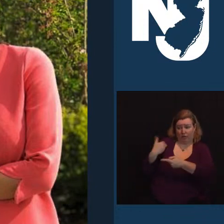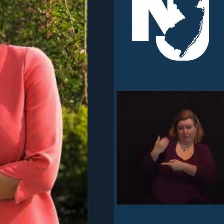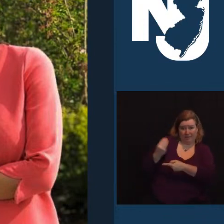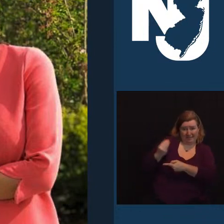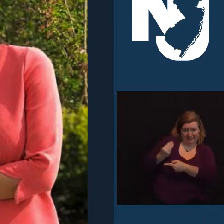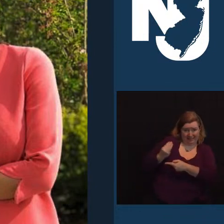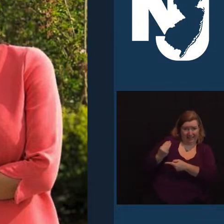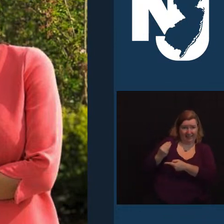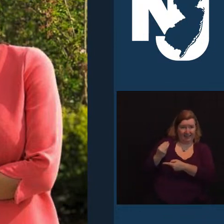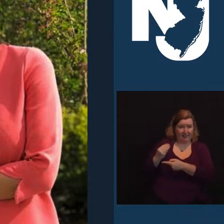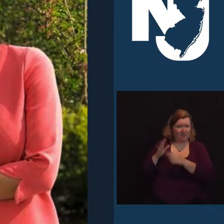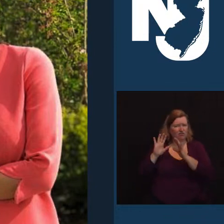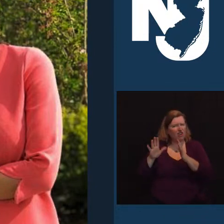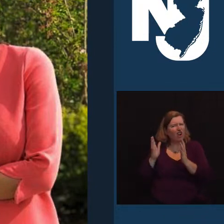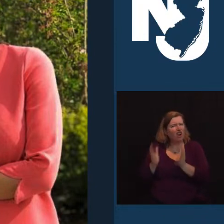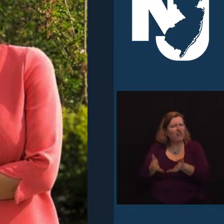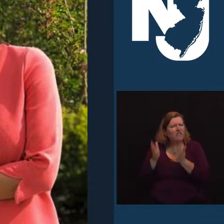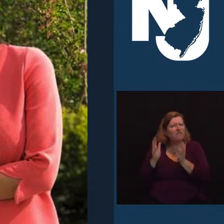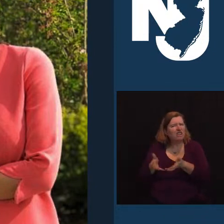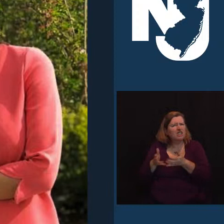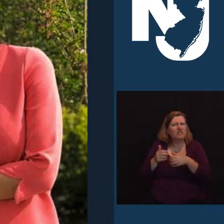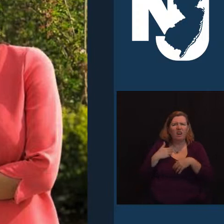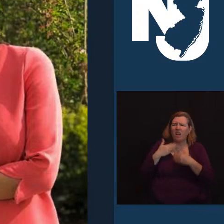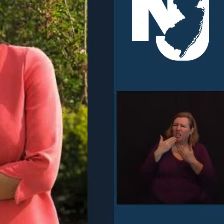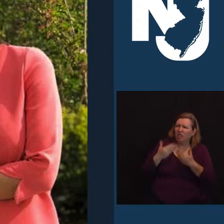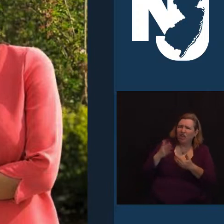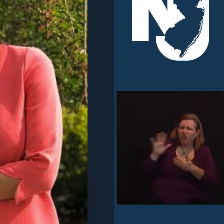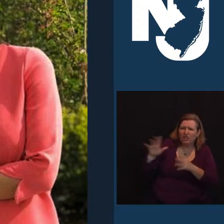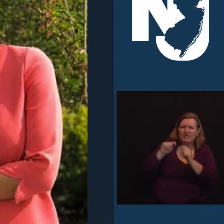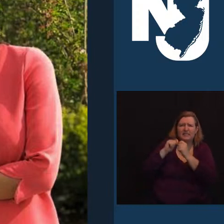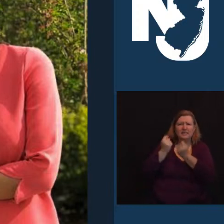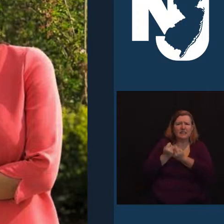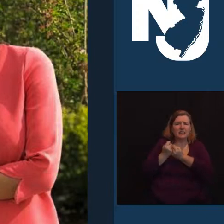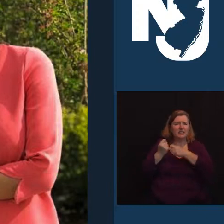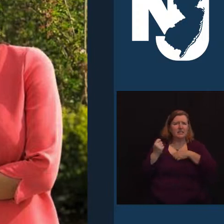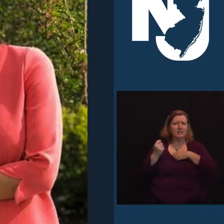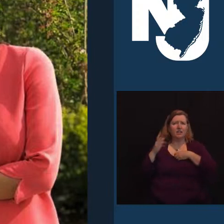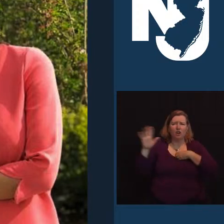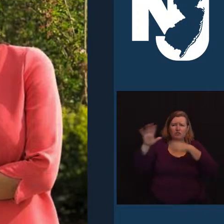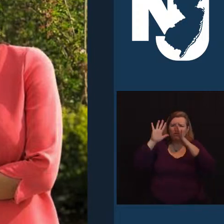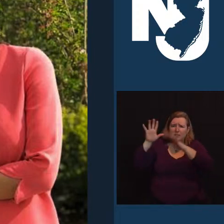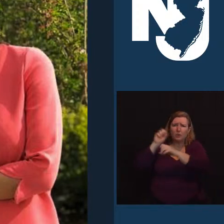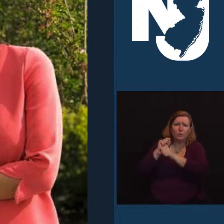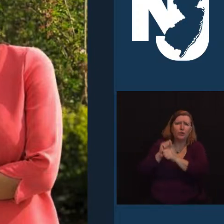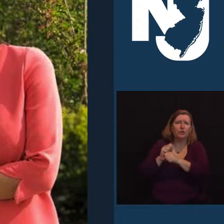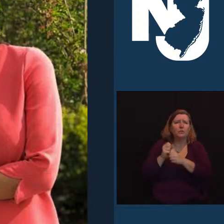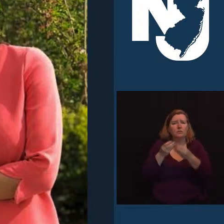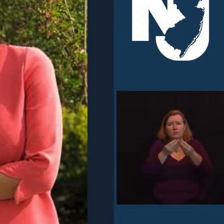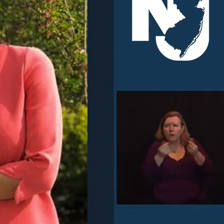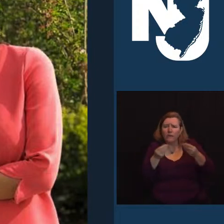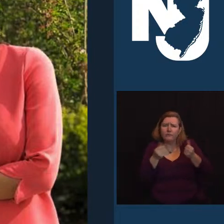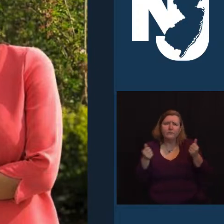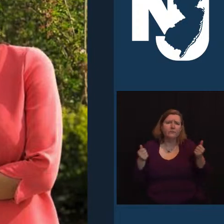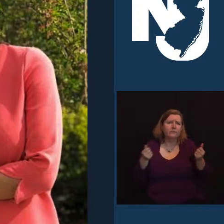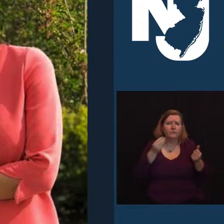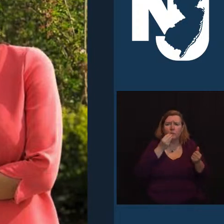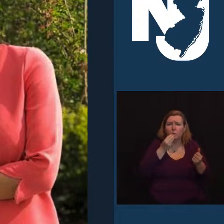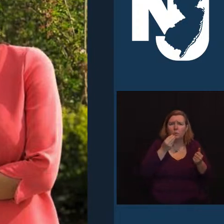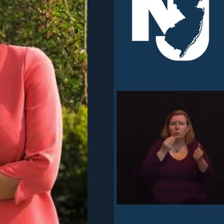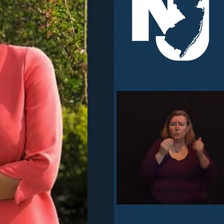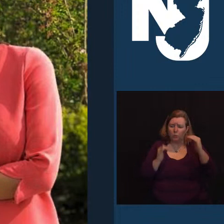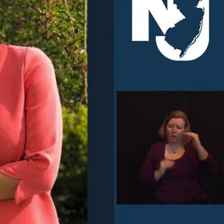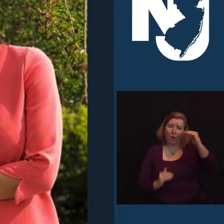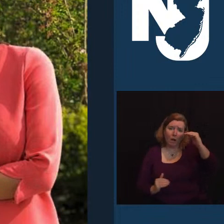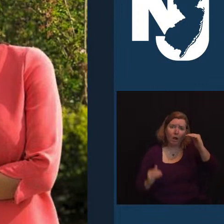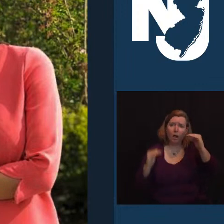I thanked her and the team at Coalition Equity for their great work tackling hunger and food insecurity in our state's